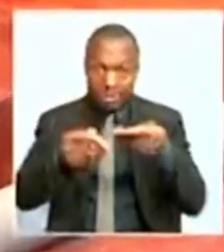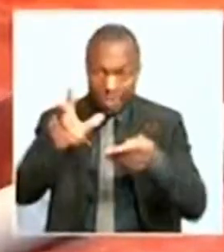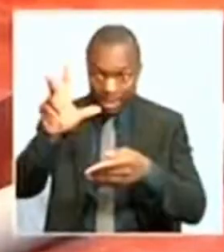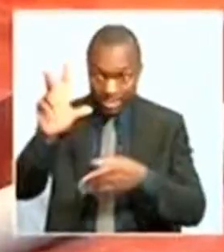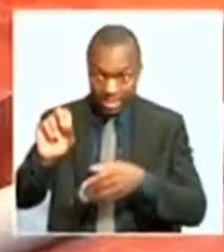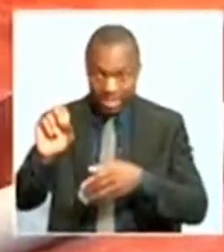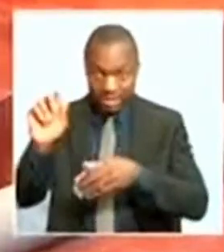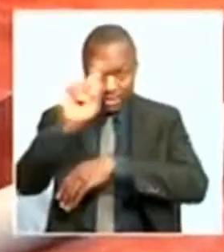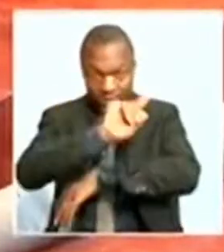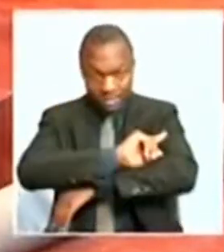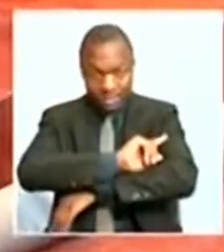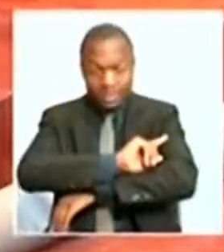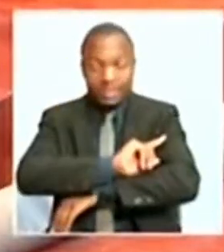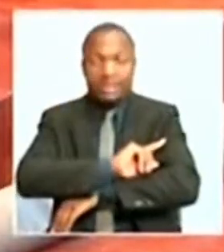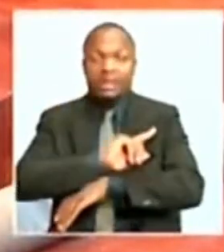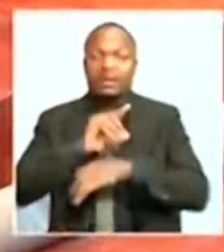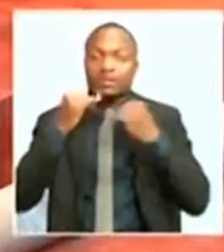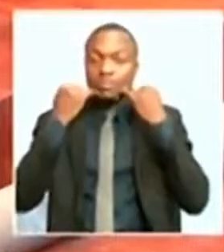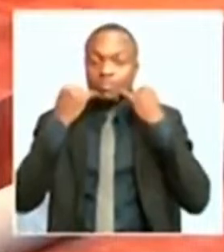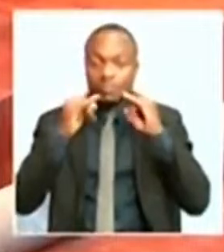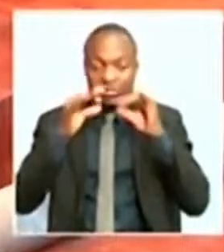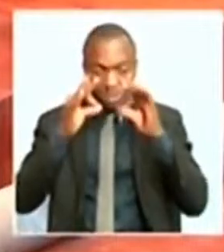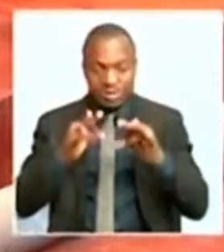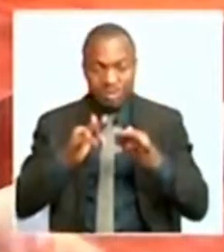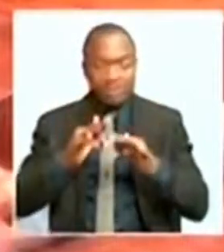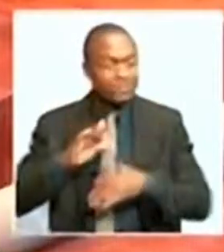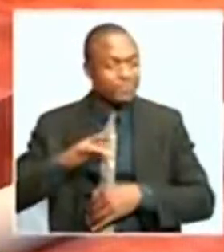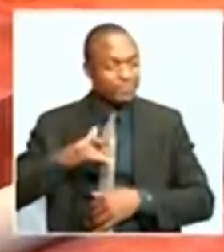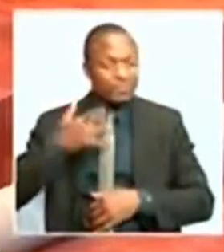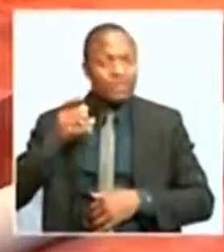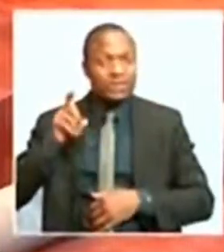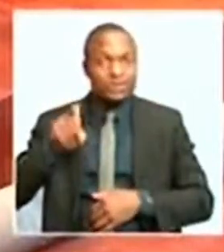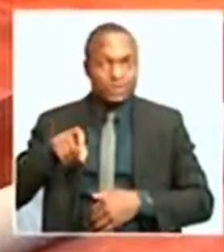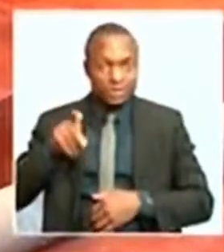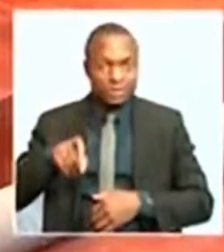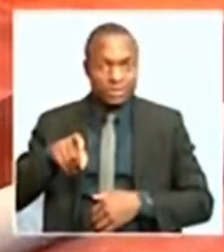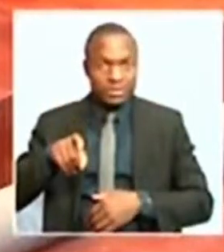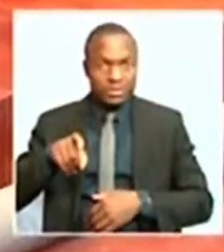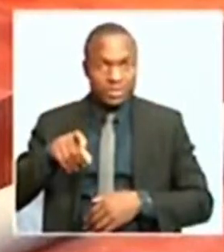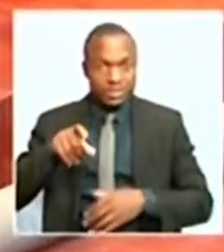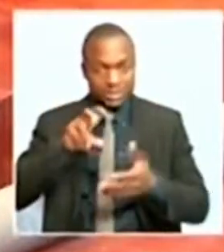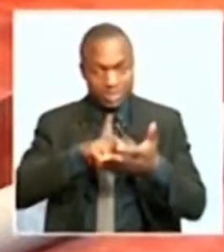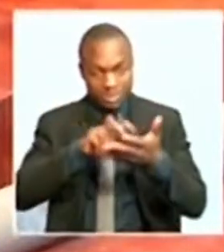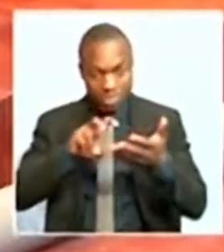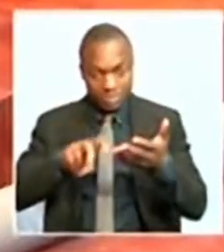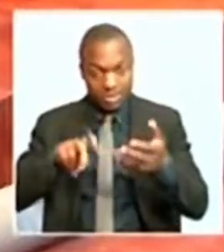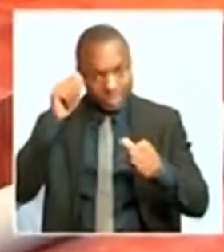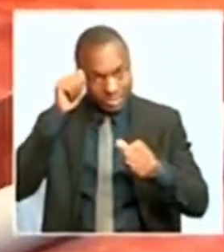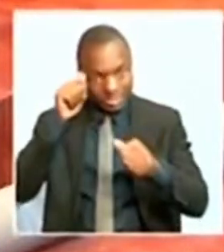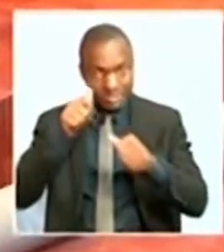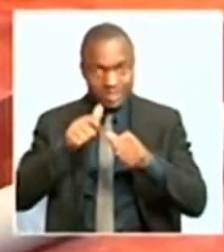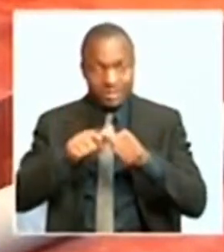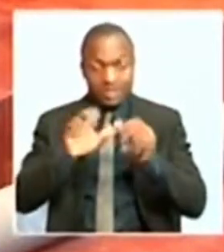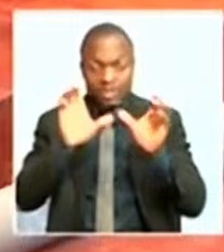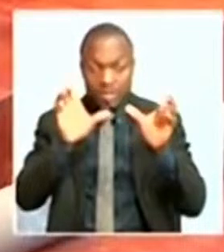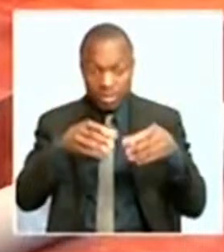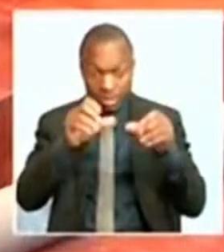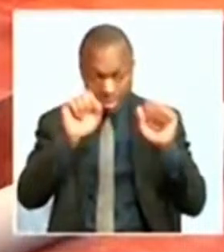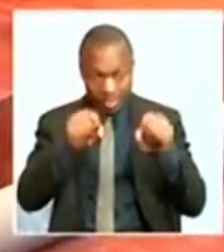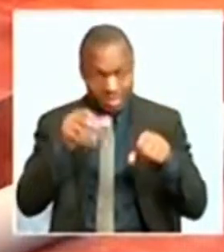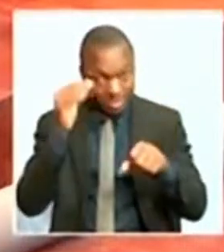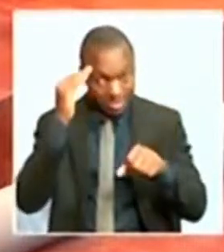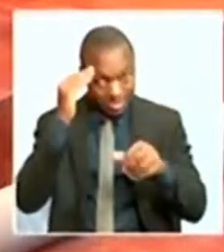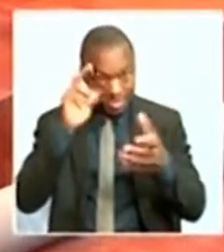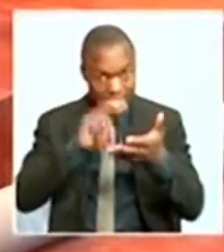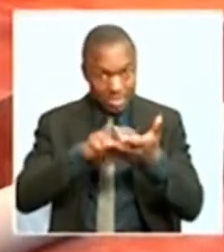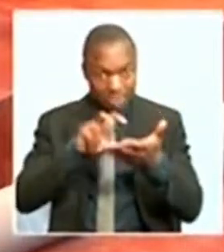notice if we feel that we need to withdraw from the agreement. The committee may also wish to note that the